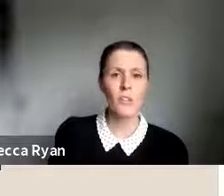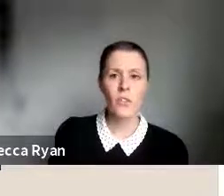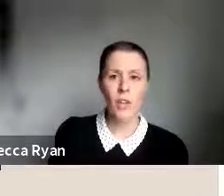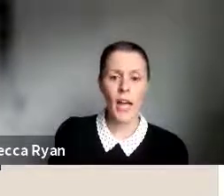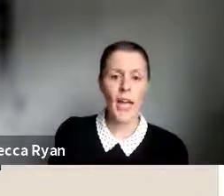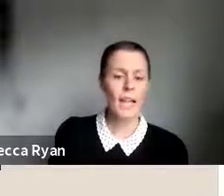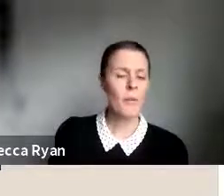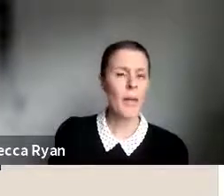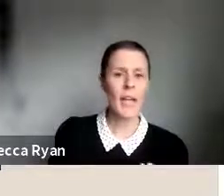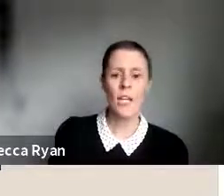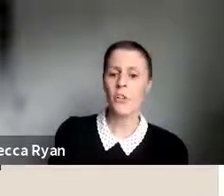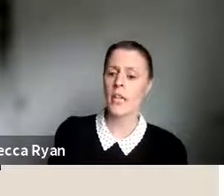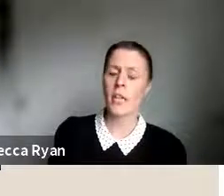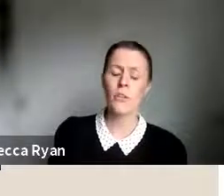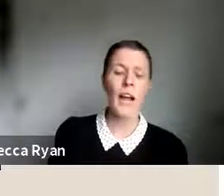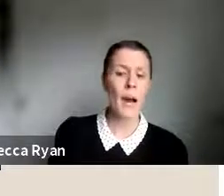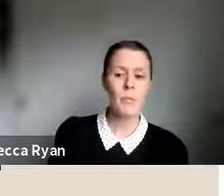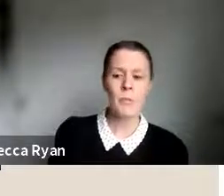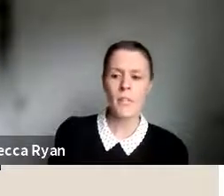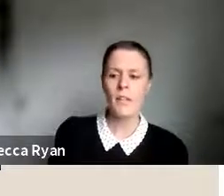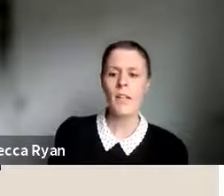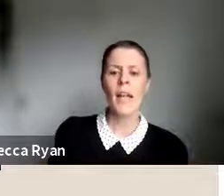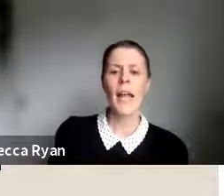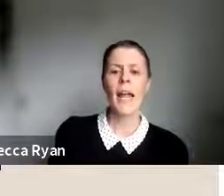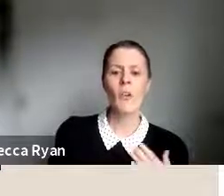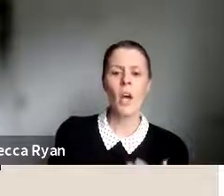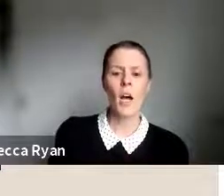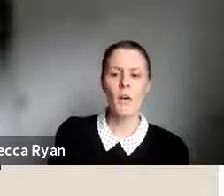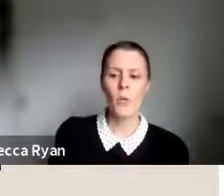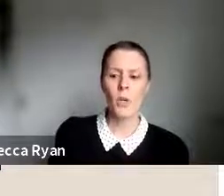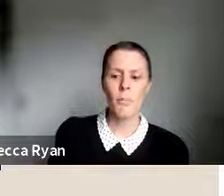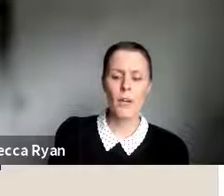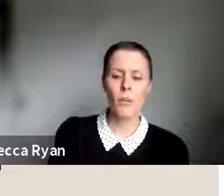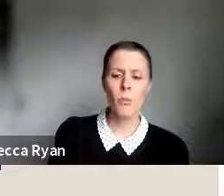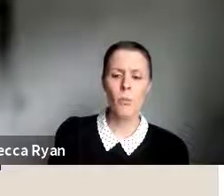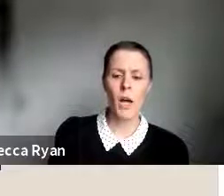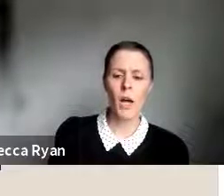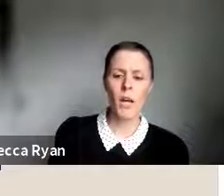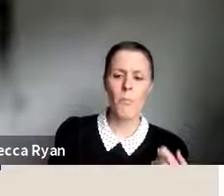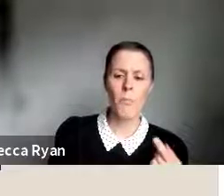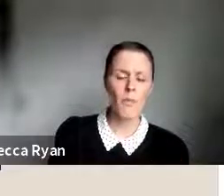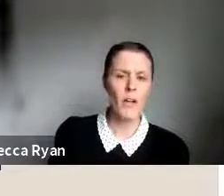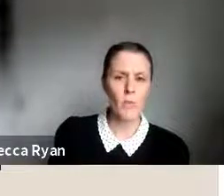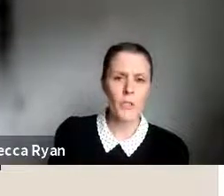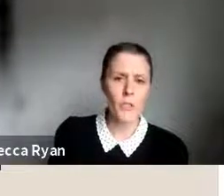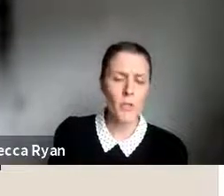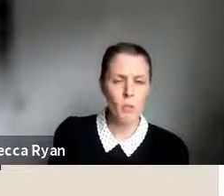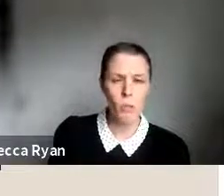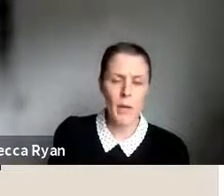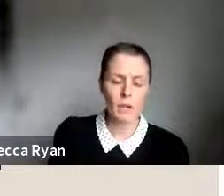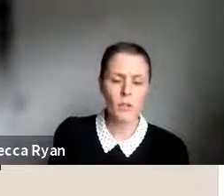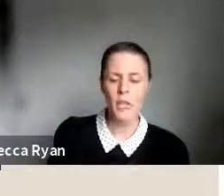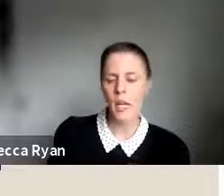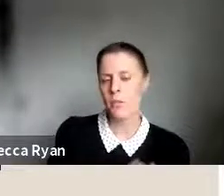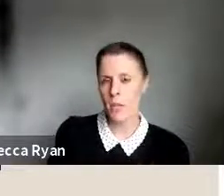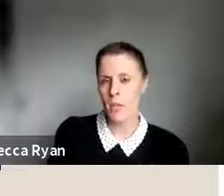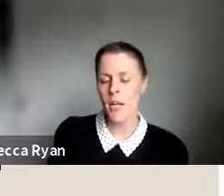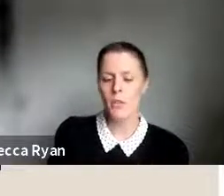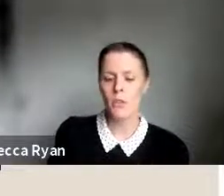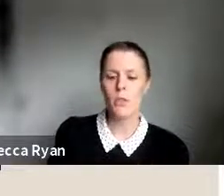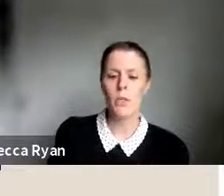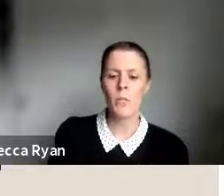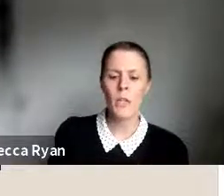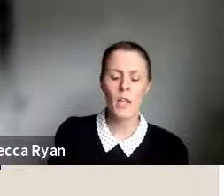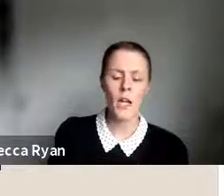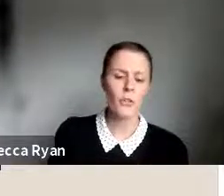things like severe headache, pain in your legs or abdomen, and what a medical provider would determine with medical tests, blood